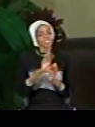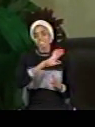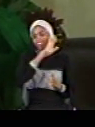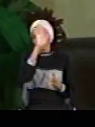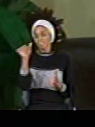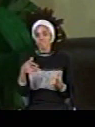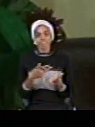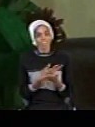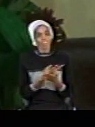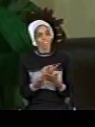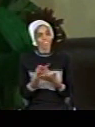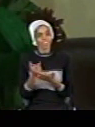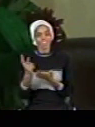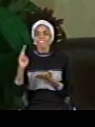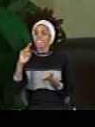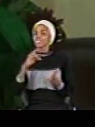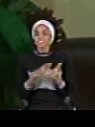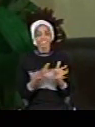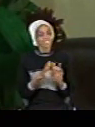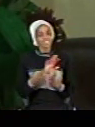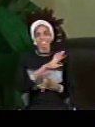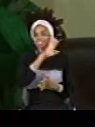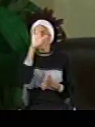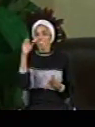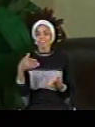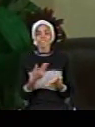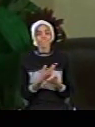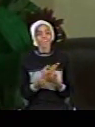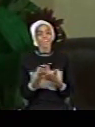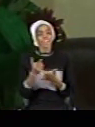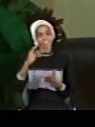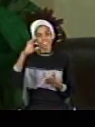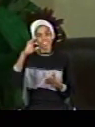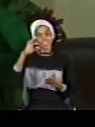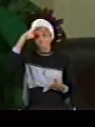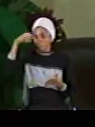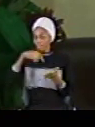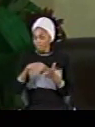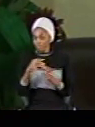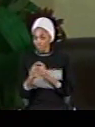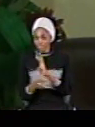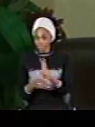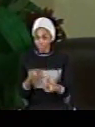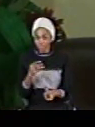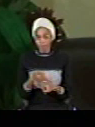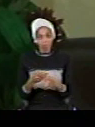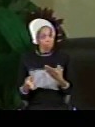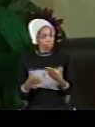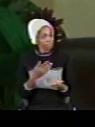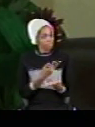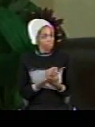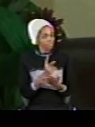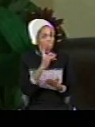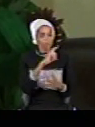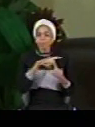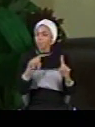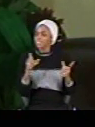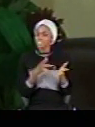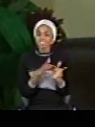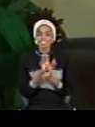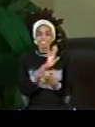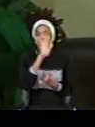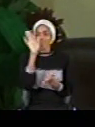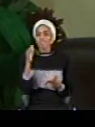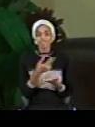Jesus never fails, Jesus never fails. A man of the world may let you down, but